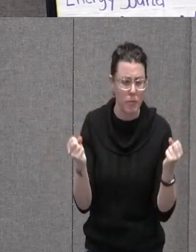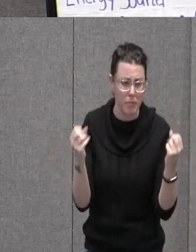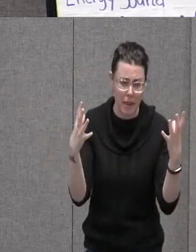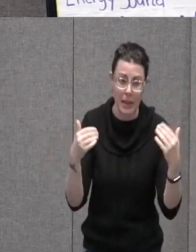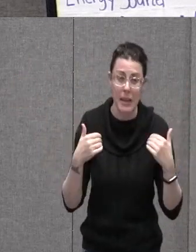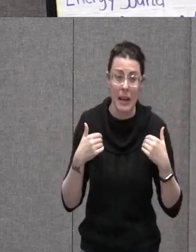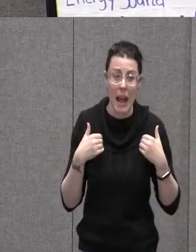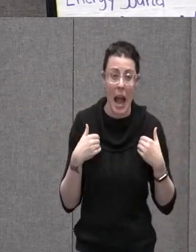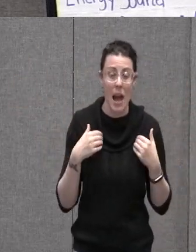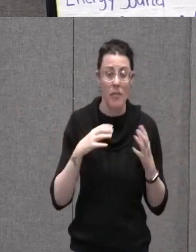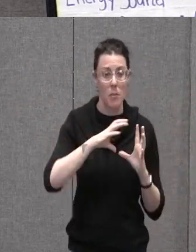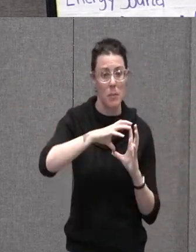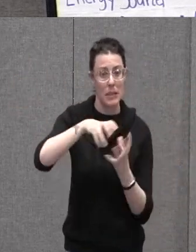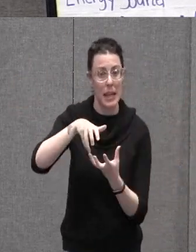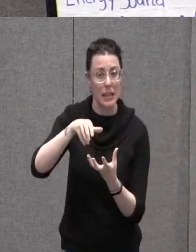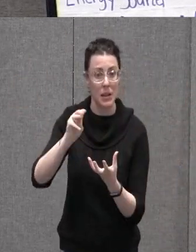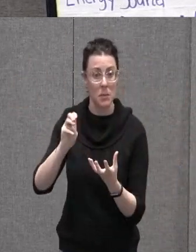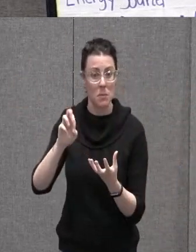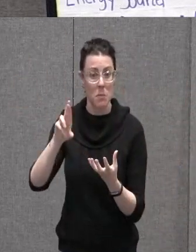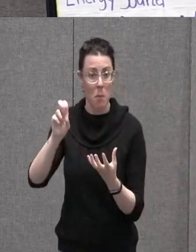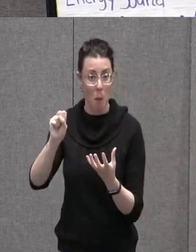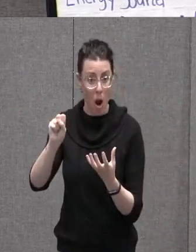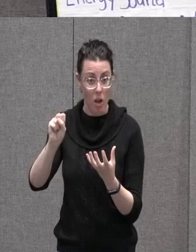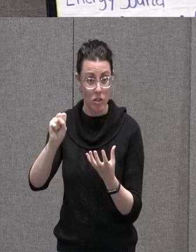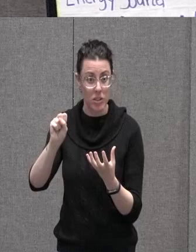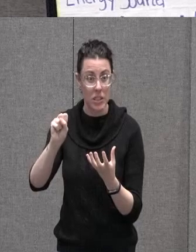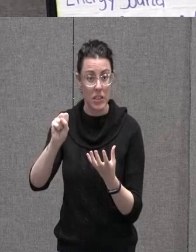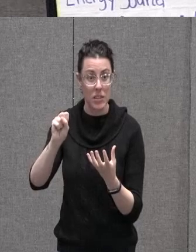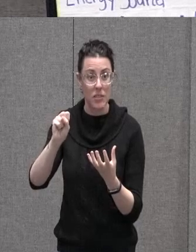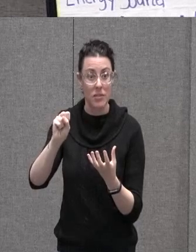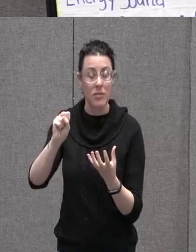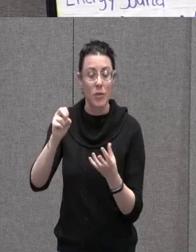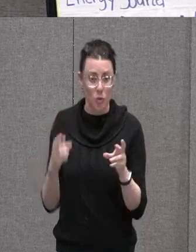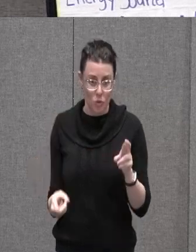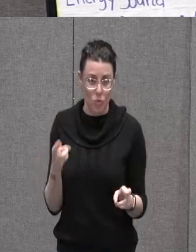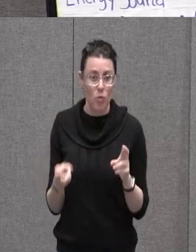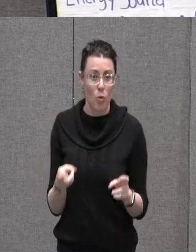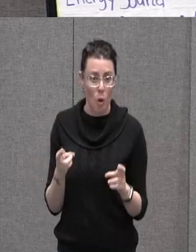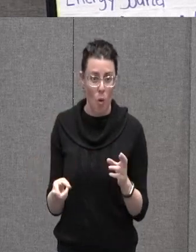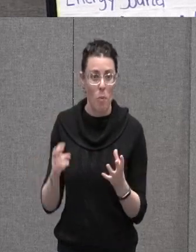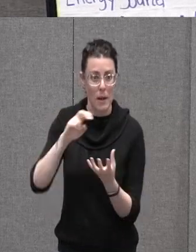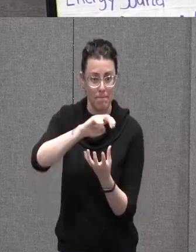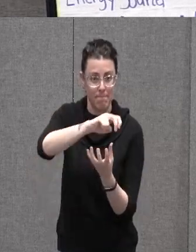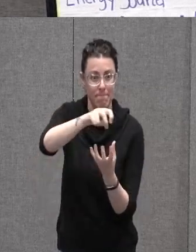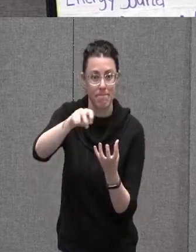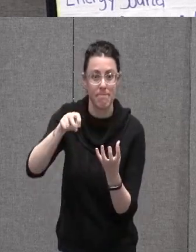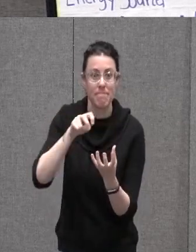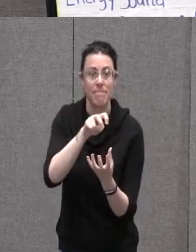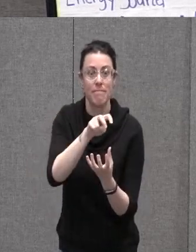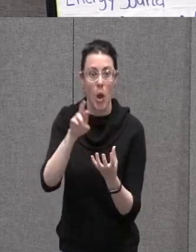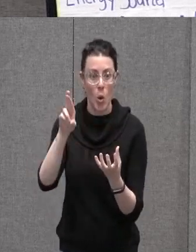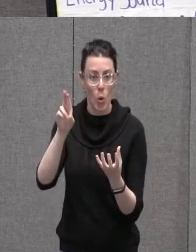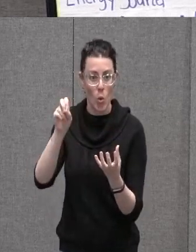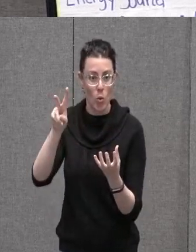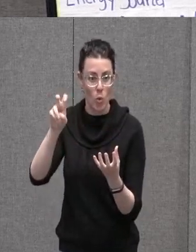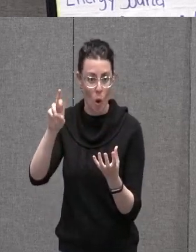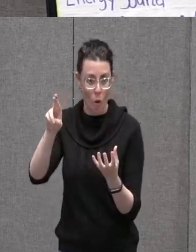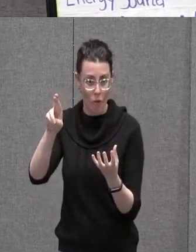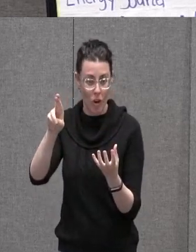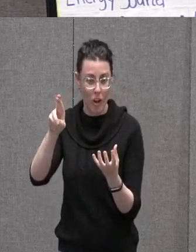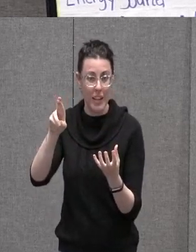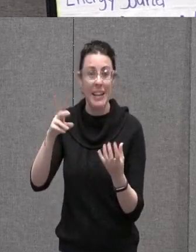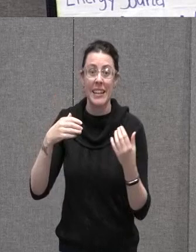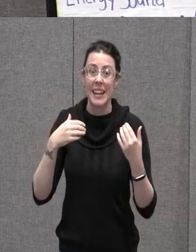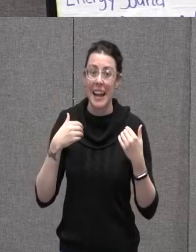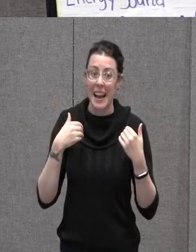on Mars. Oh, like the rover? A rover is a robot, and it collects data. It has sensors. Nice. It has movements. It has a